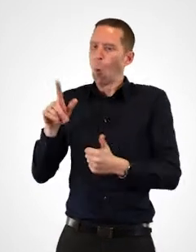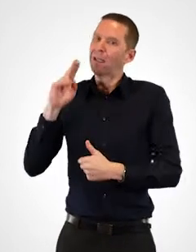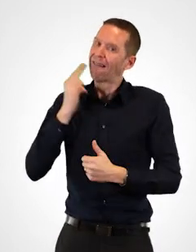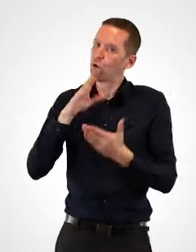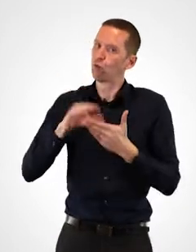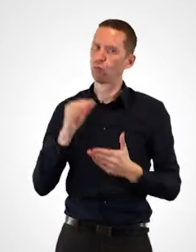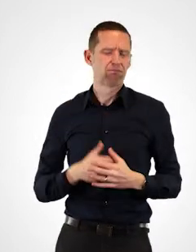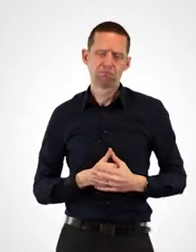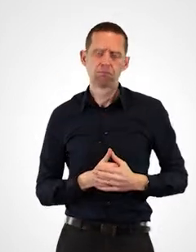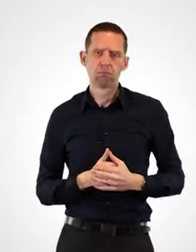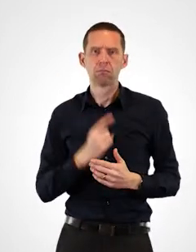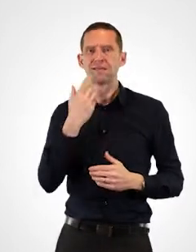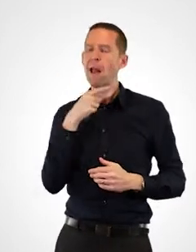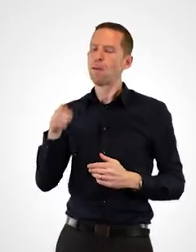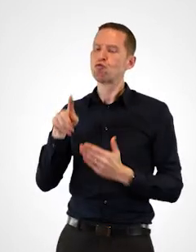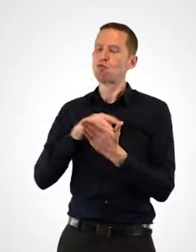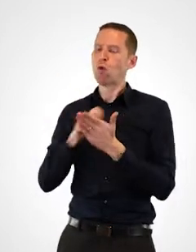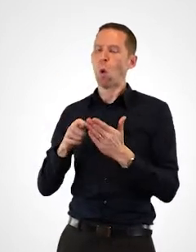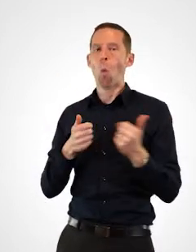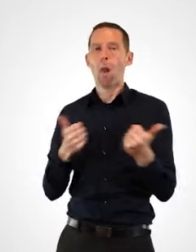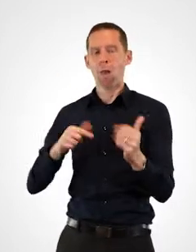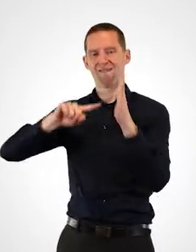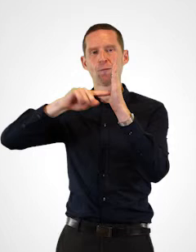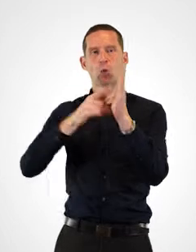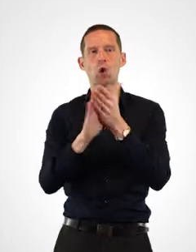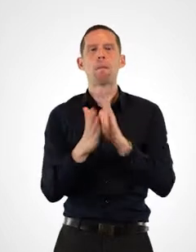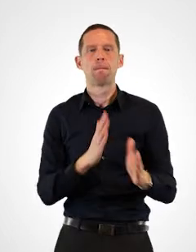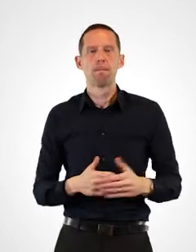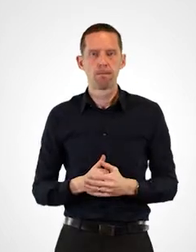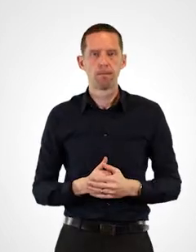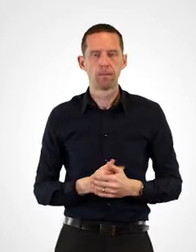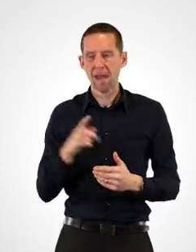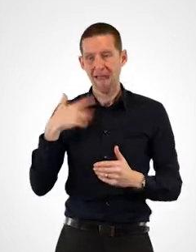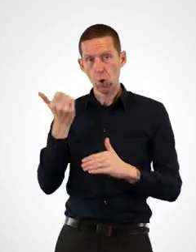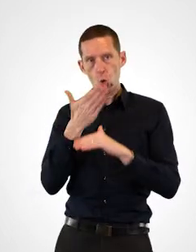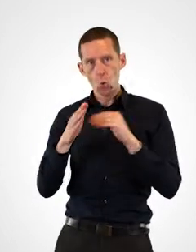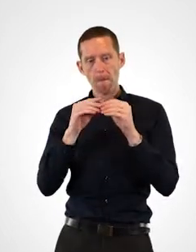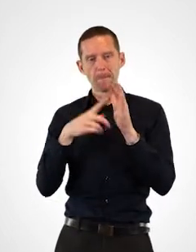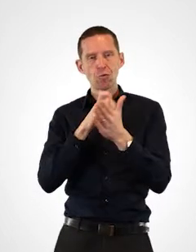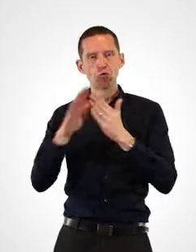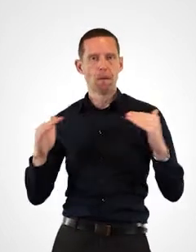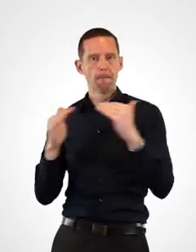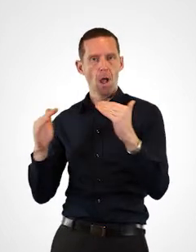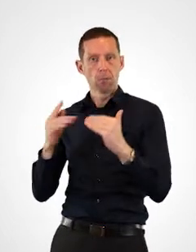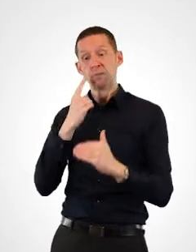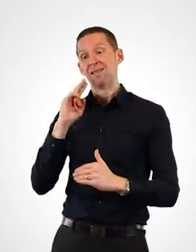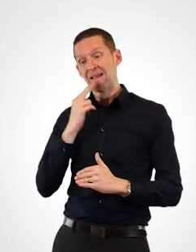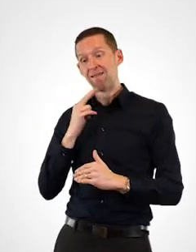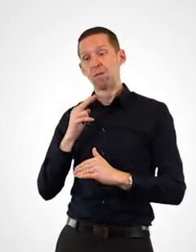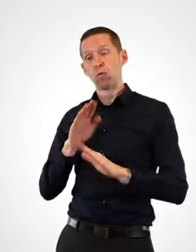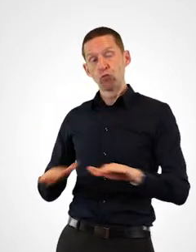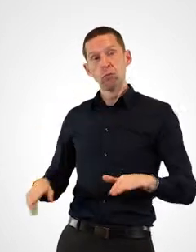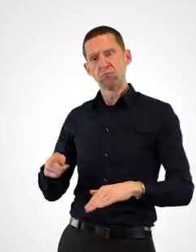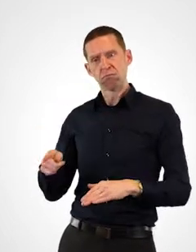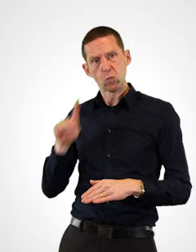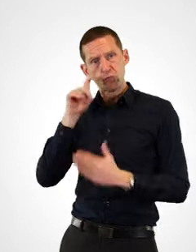to say, this child reads and writes well, full stop. That we have a new benchmark in our field, that deaf children are going to be